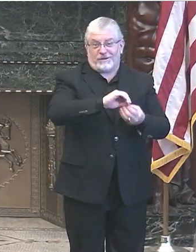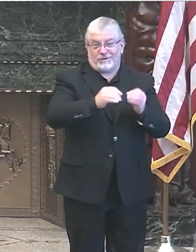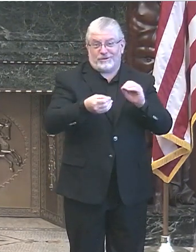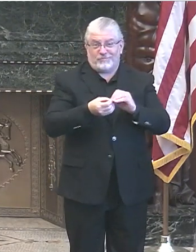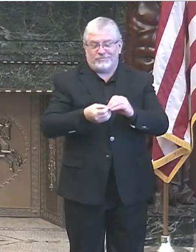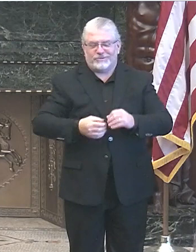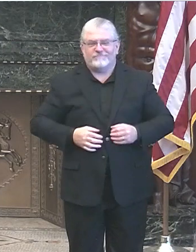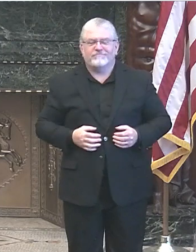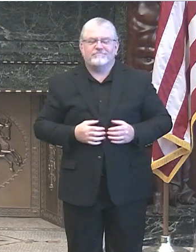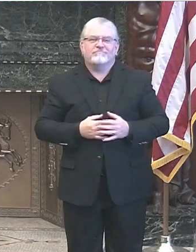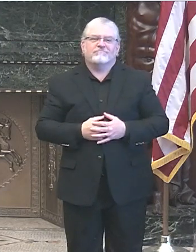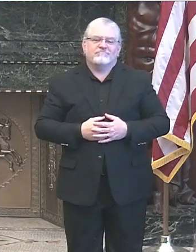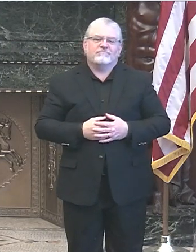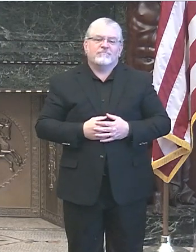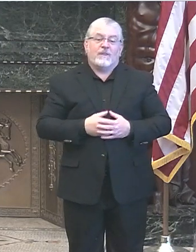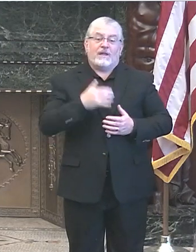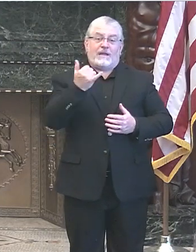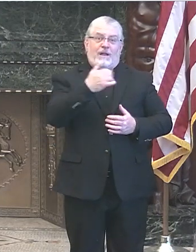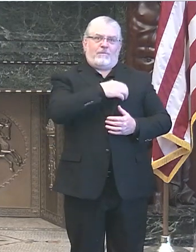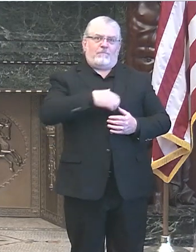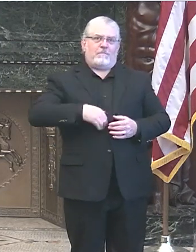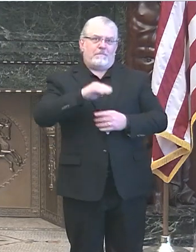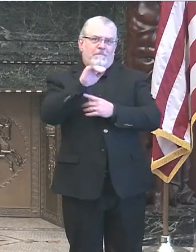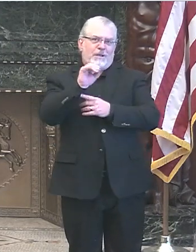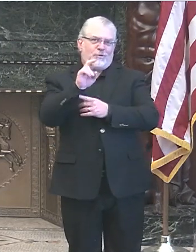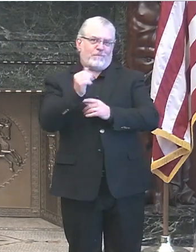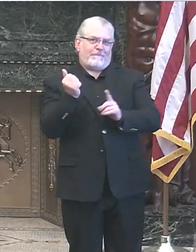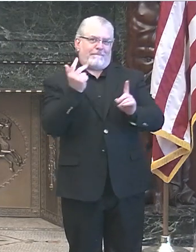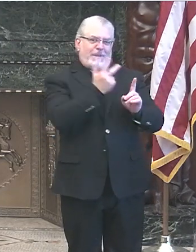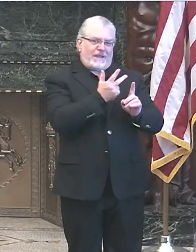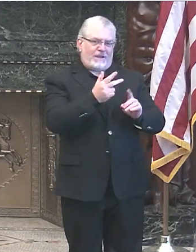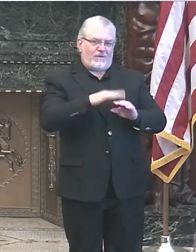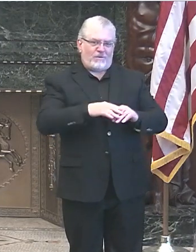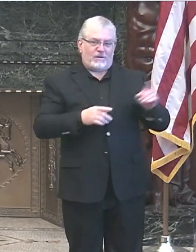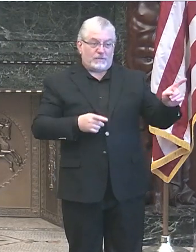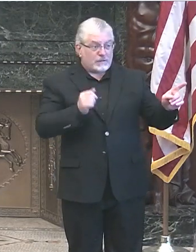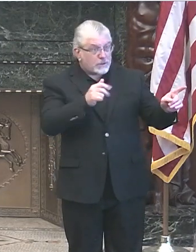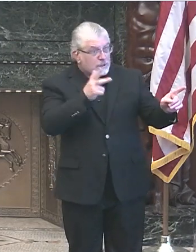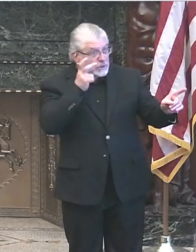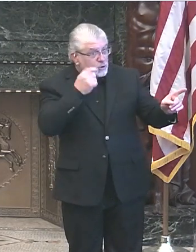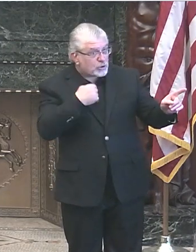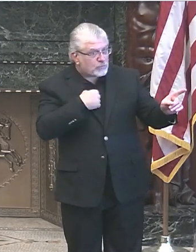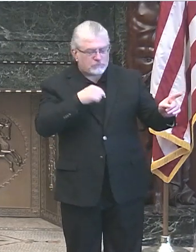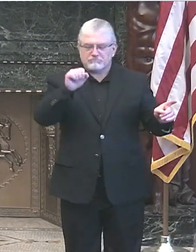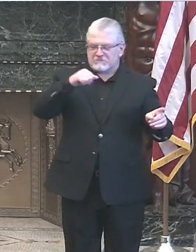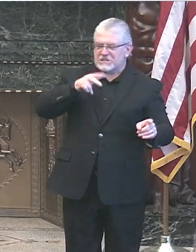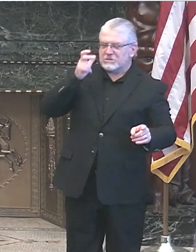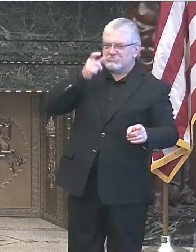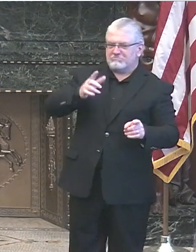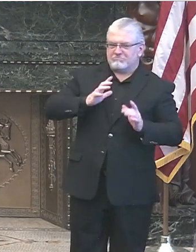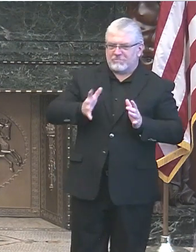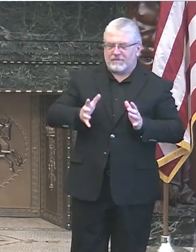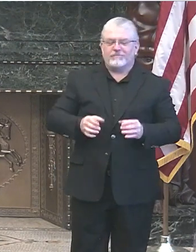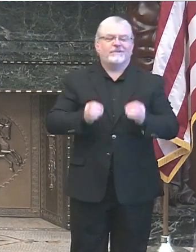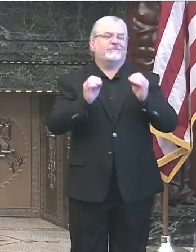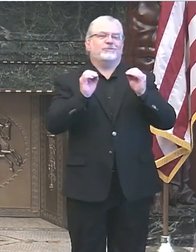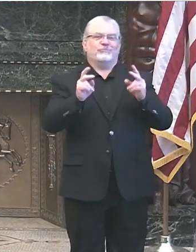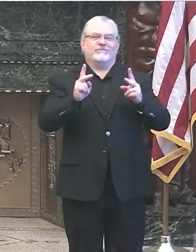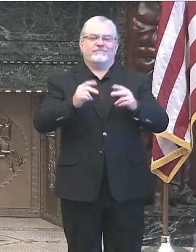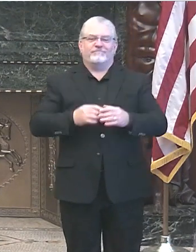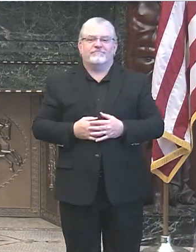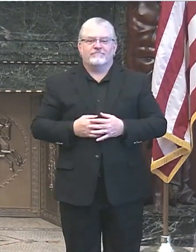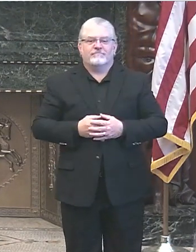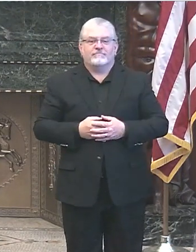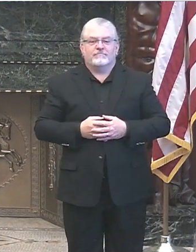you hear us? I can hear you. Yes. Can you hear me? Yes. If you could begin your remarks from